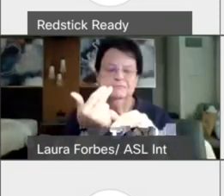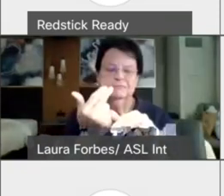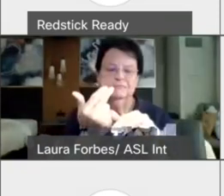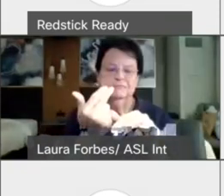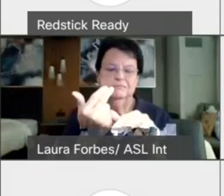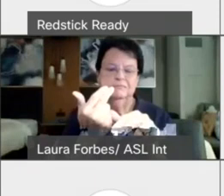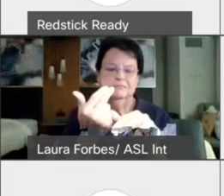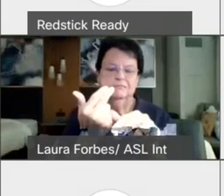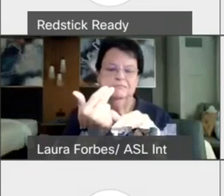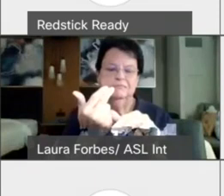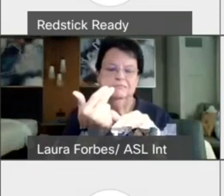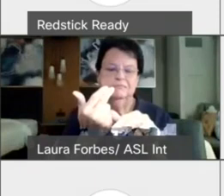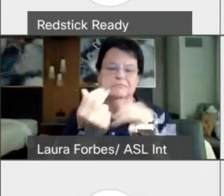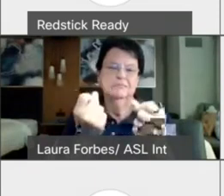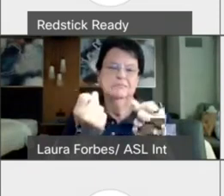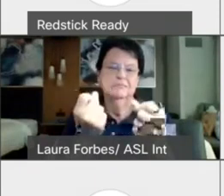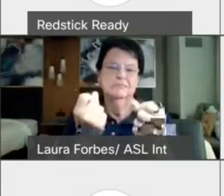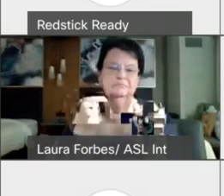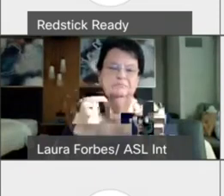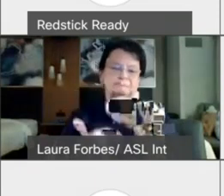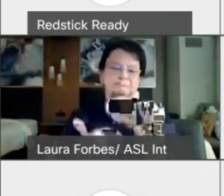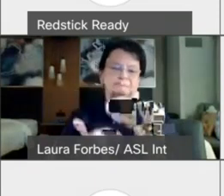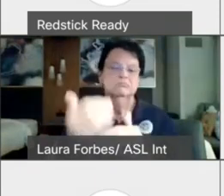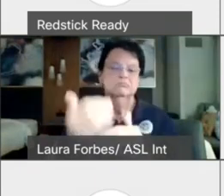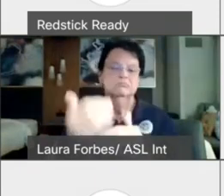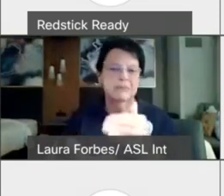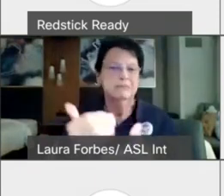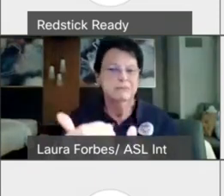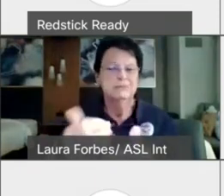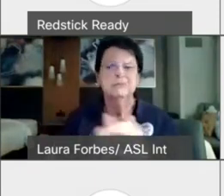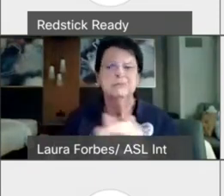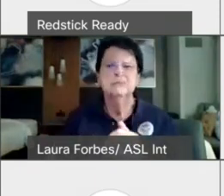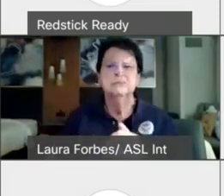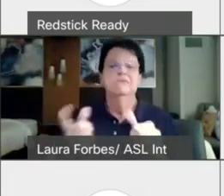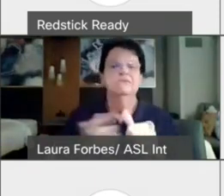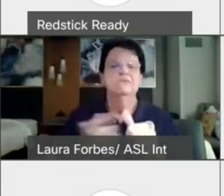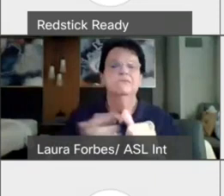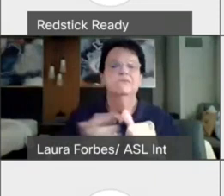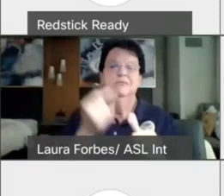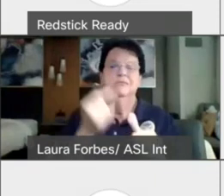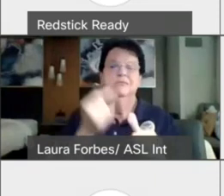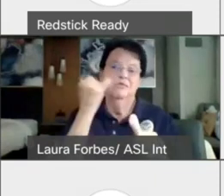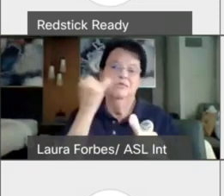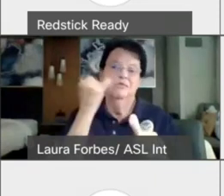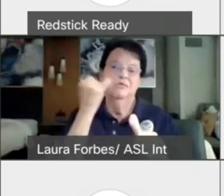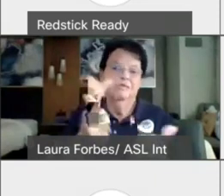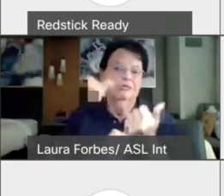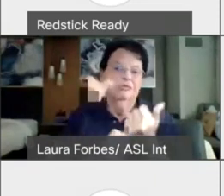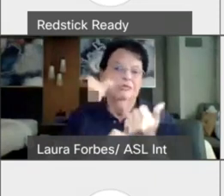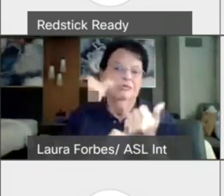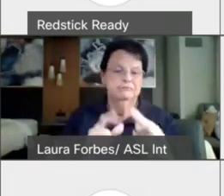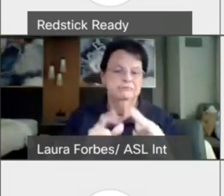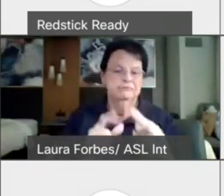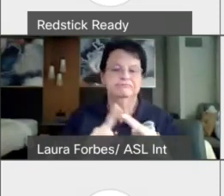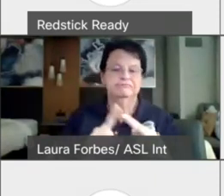a multi-step process. The first step in the process, if you believe you are needing assistance, is to register